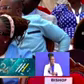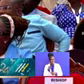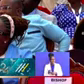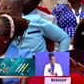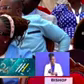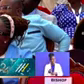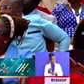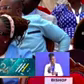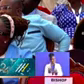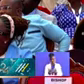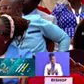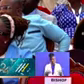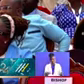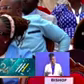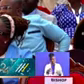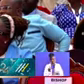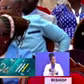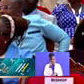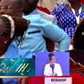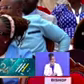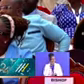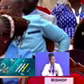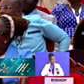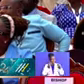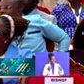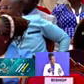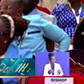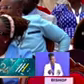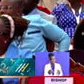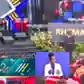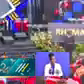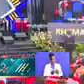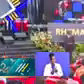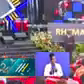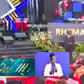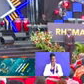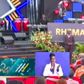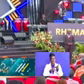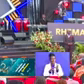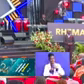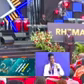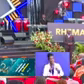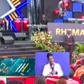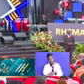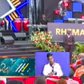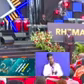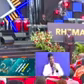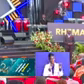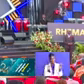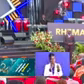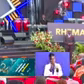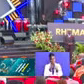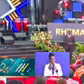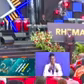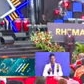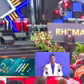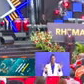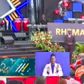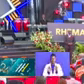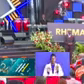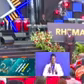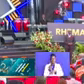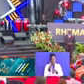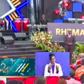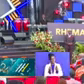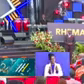that this thing the when my auntie came back nothing no report no complaint no anything and then I said wow this